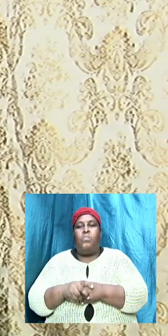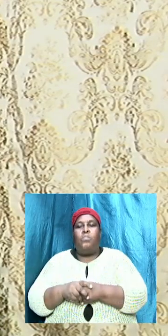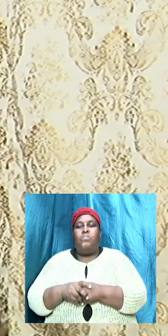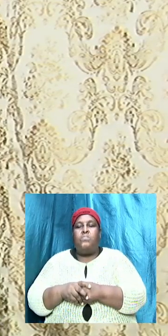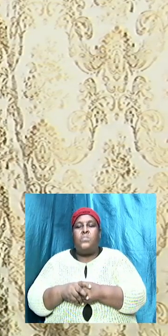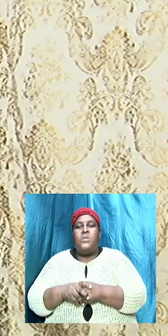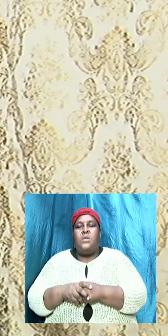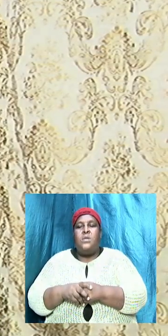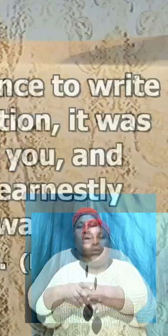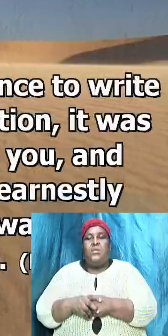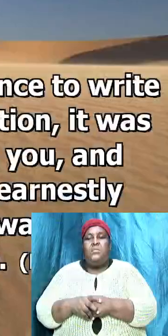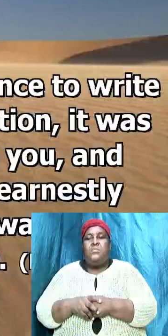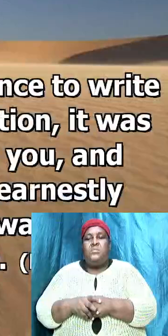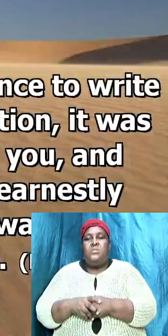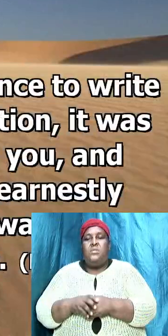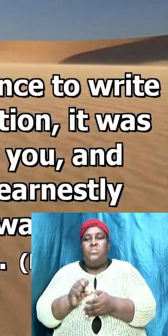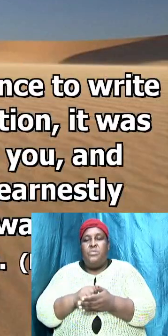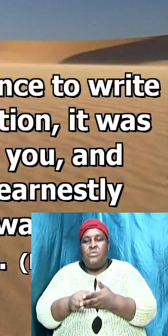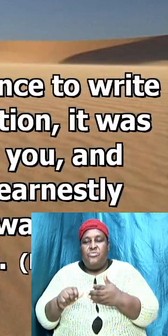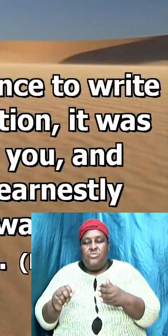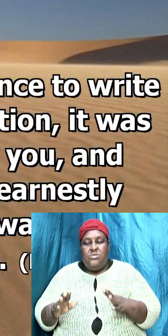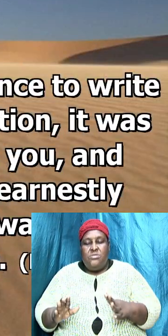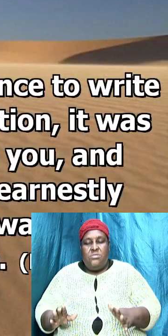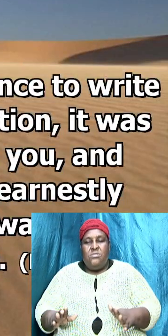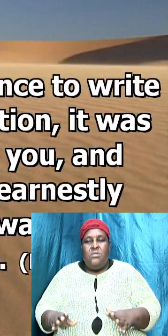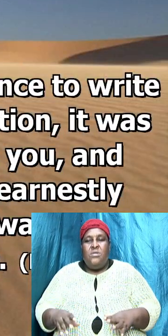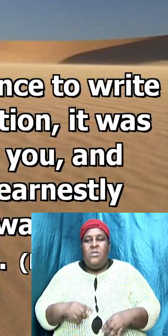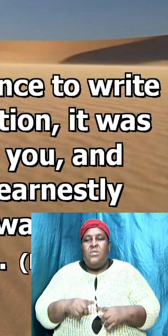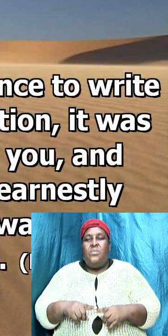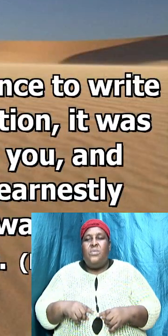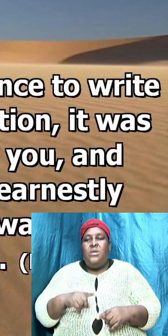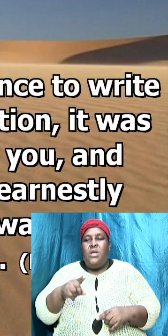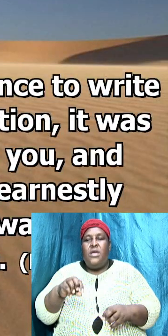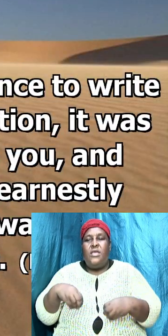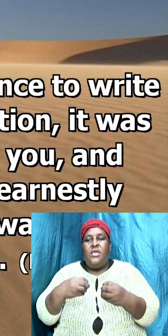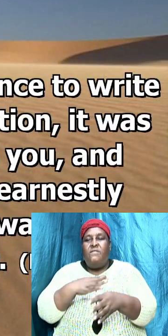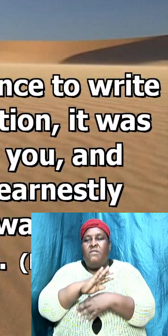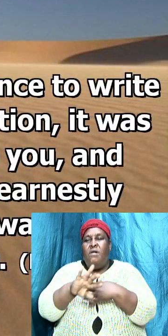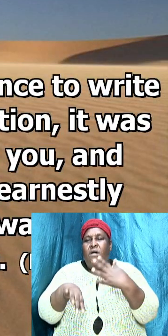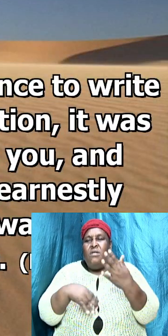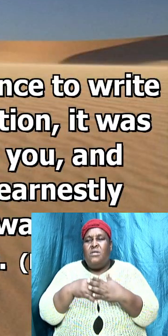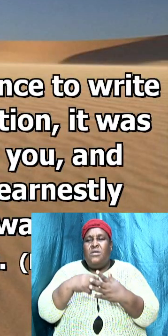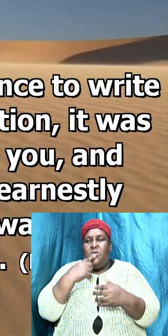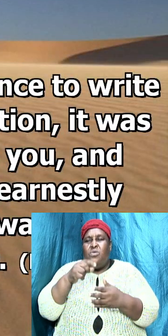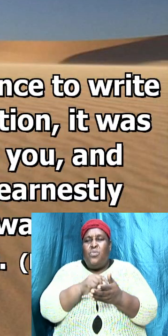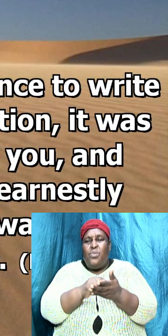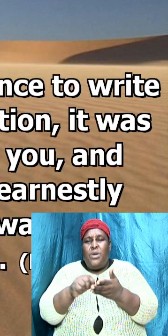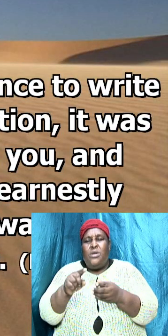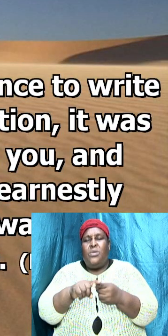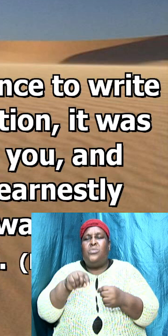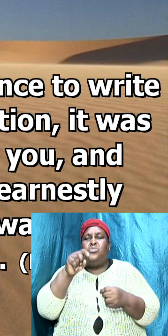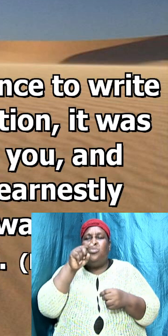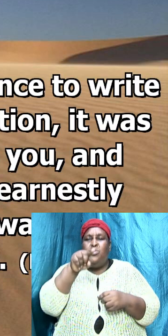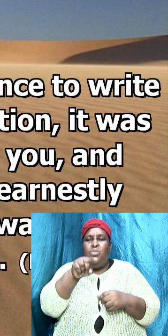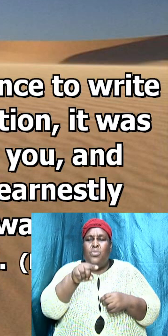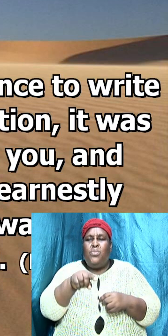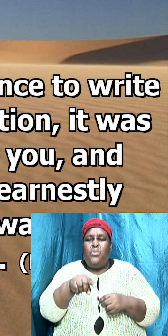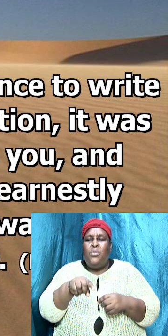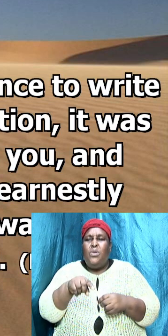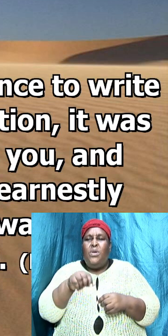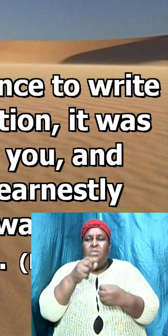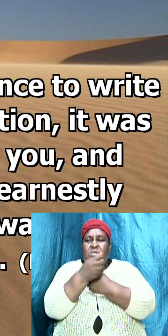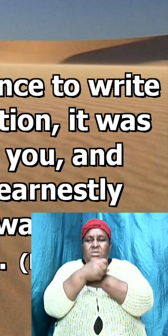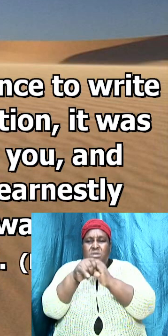him said beloved when I gave all diligence to write unto you of the common salvation